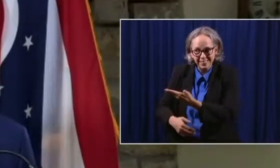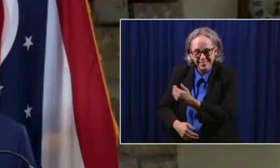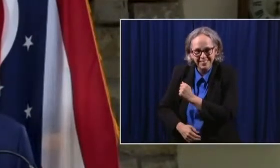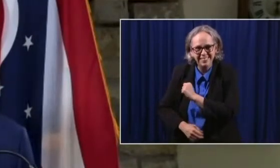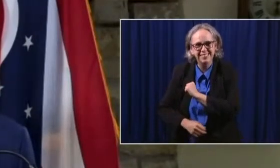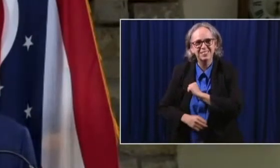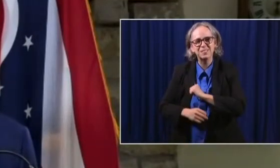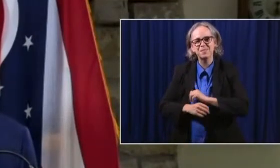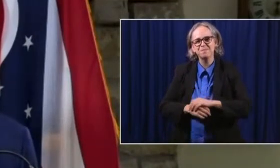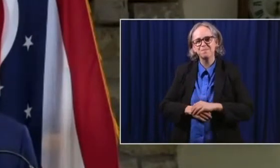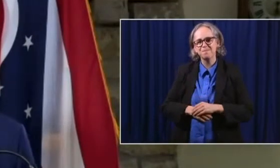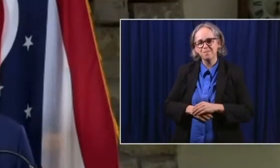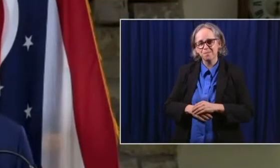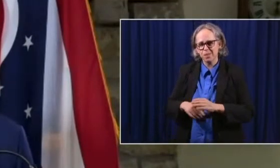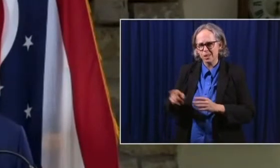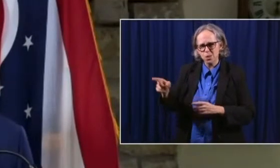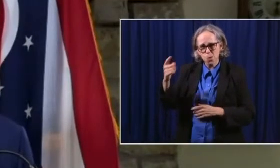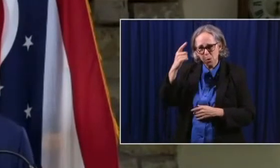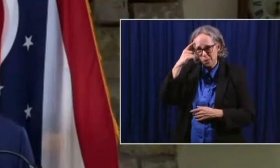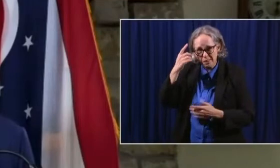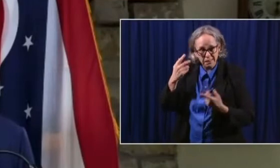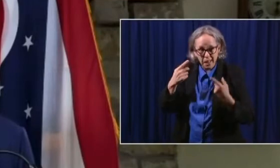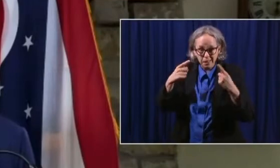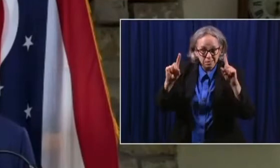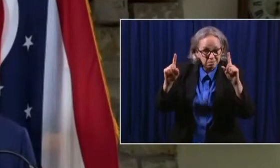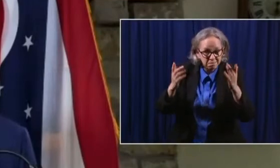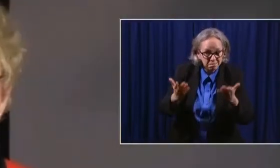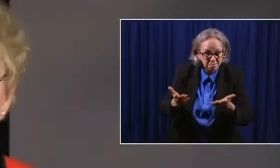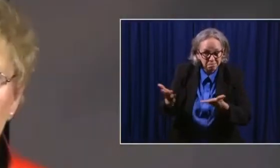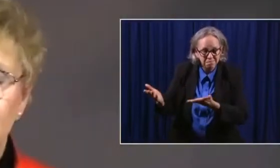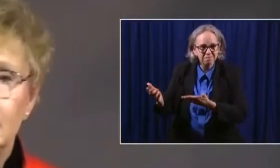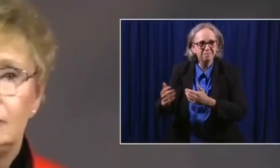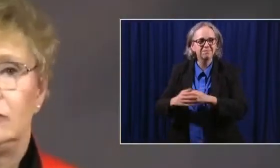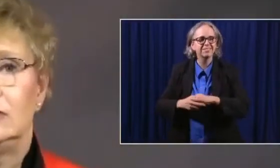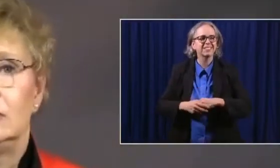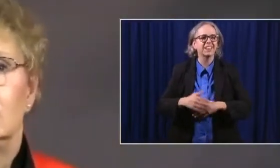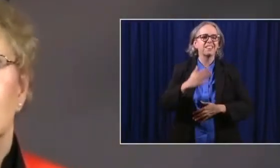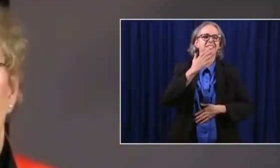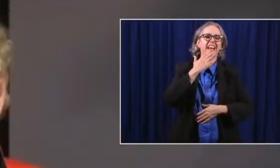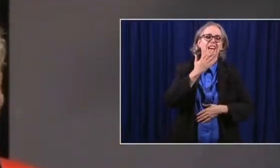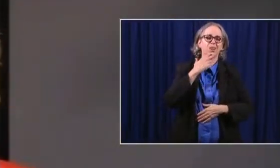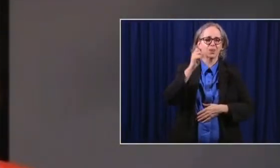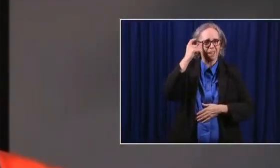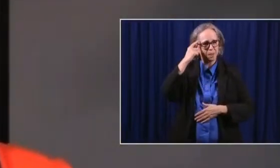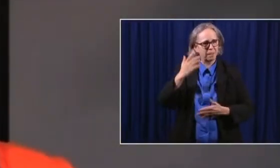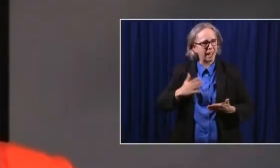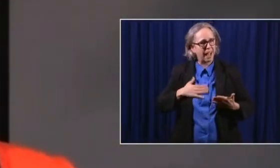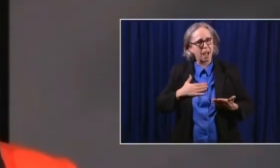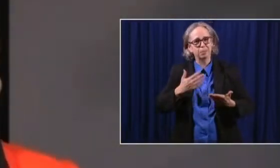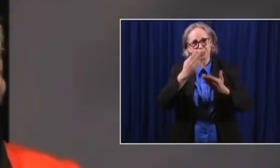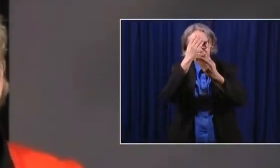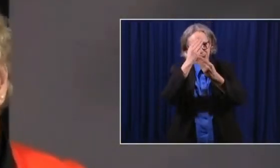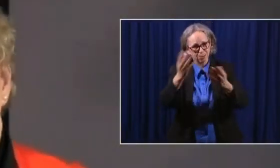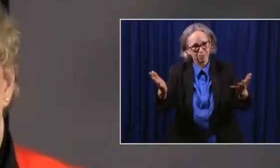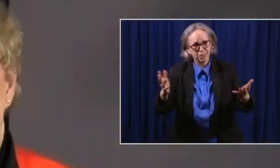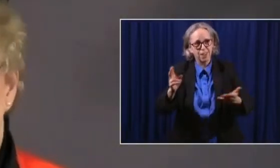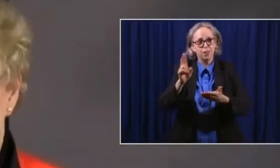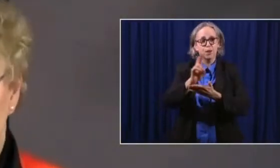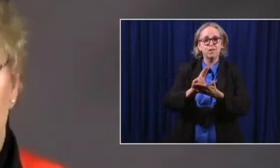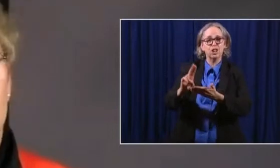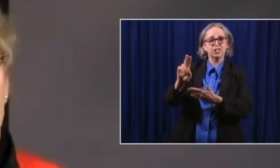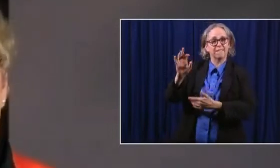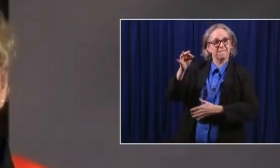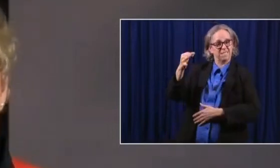you see things at this point. Thank you, Governor. I'd be pleased to. The University of Findlay has